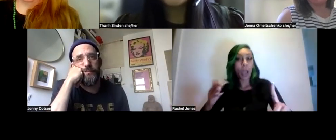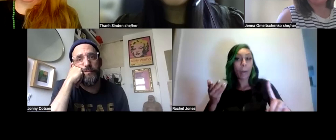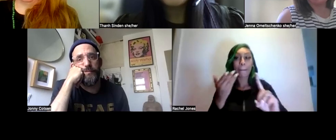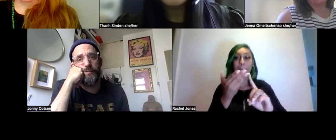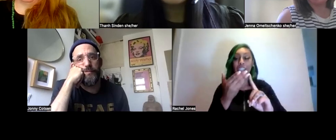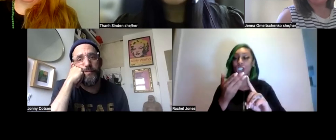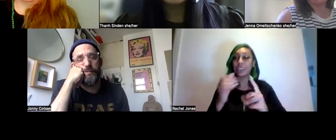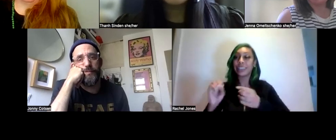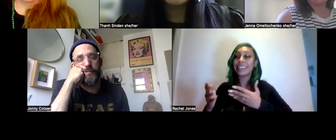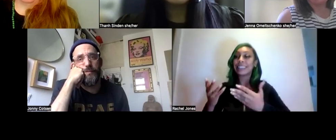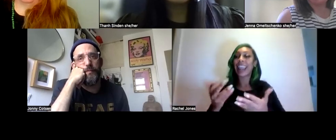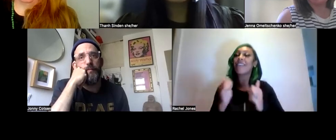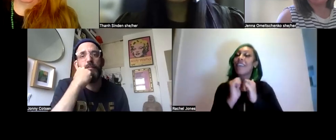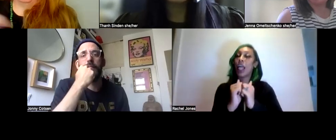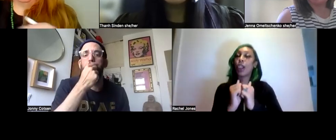on value. So